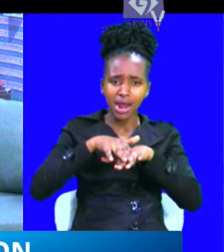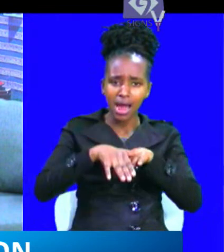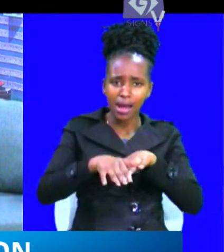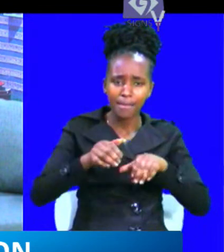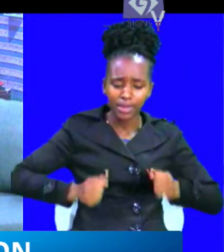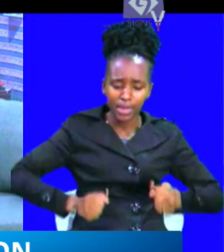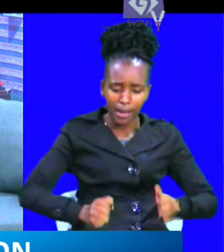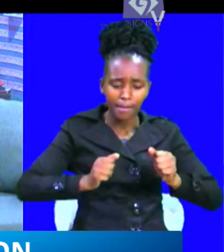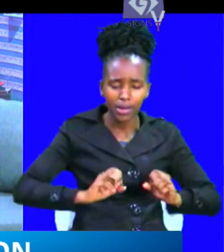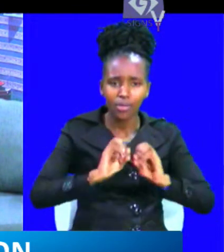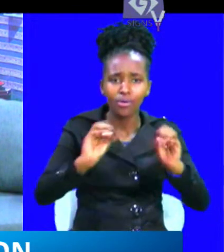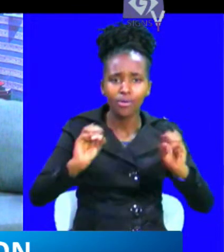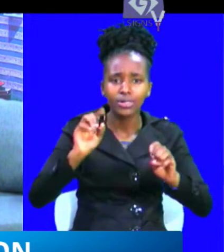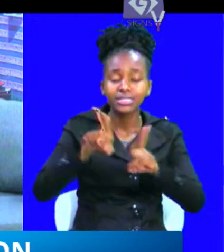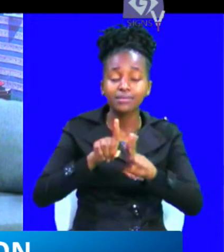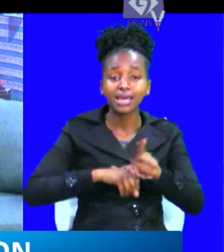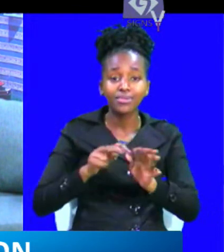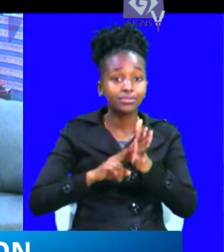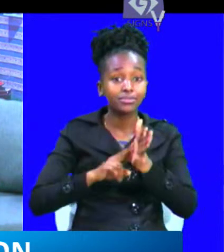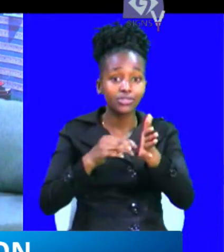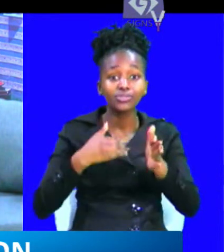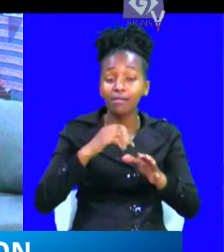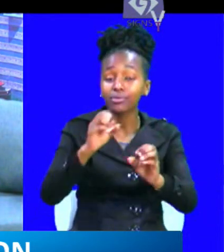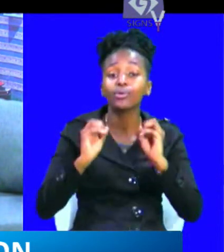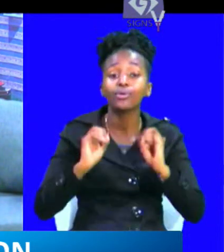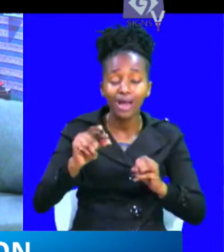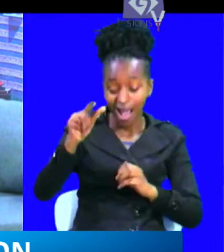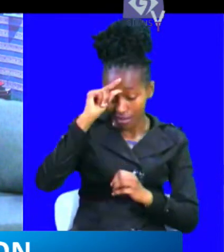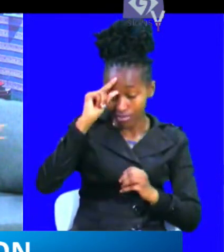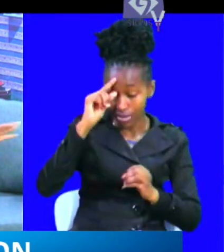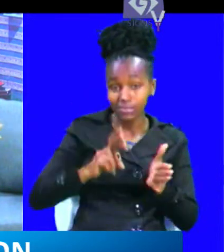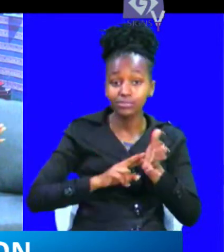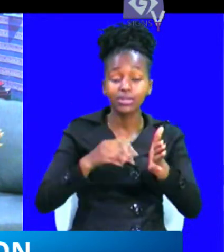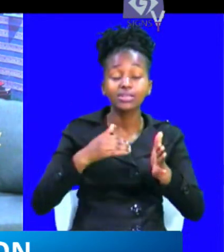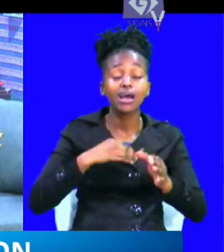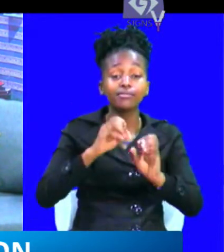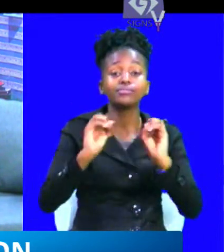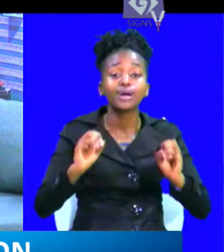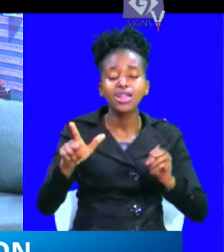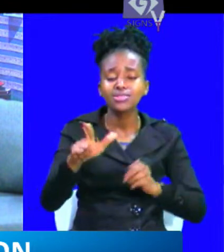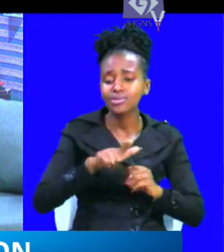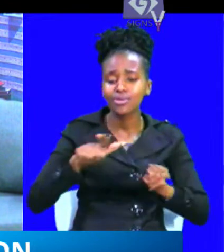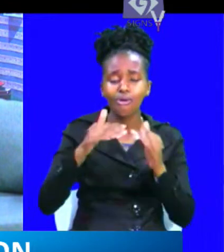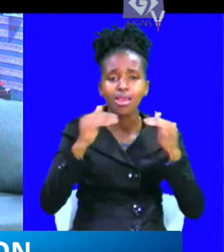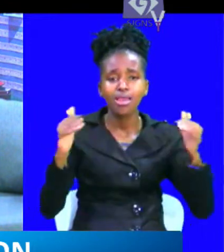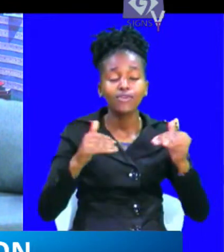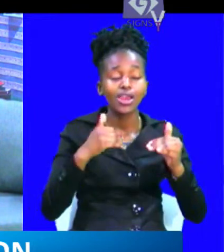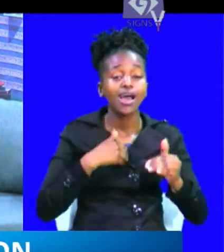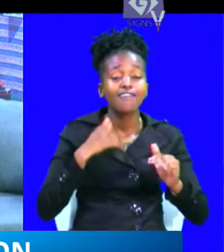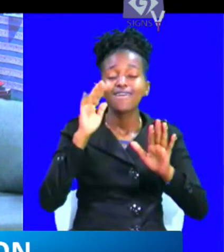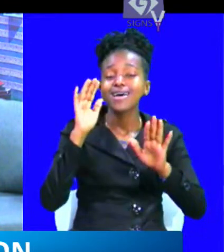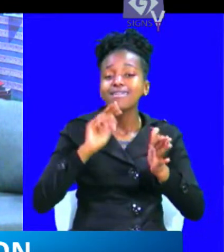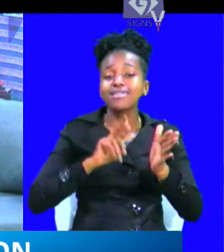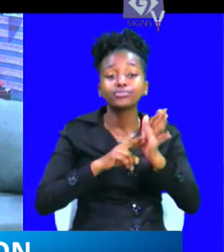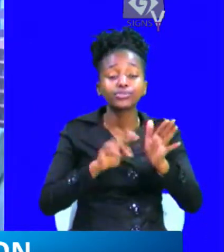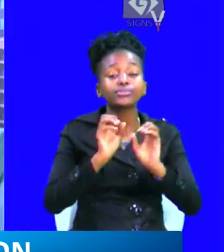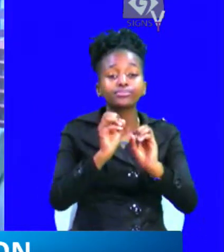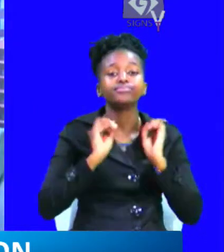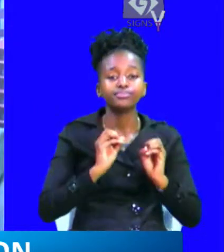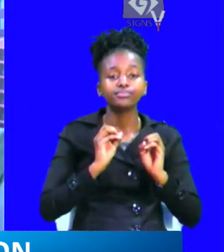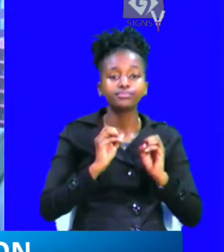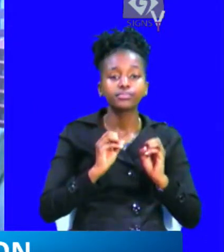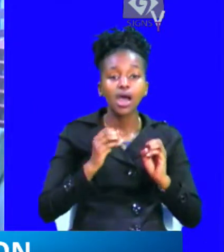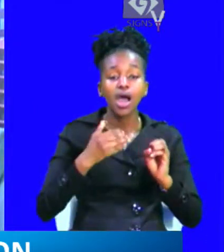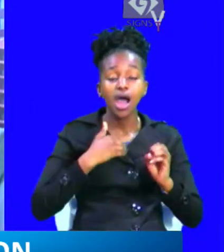just lack of representation, even in government, even at the most local level. You know, it was just him and a group of his